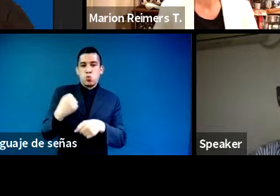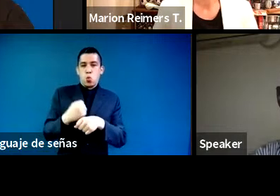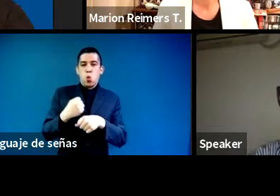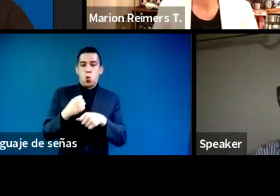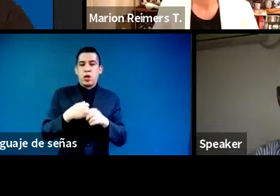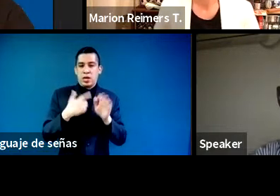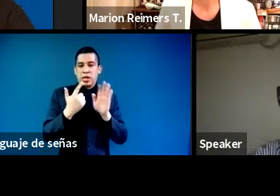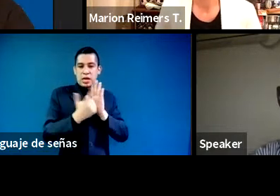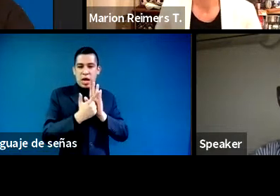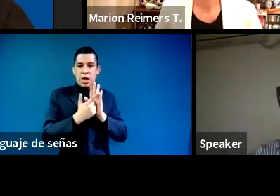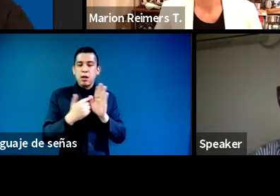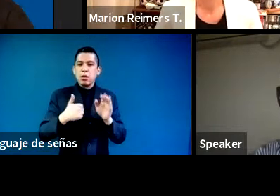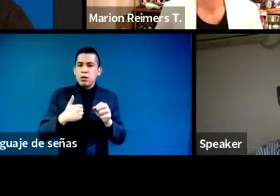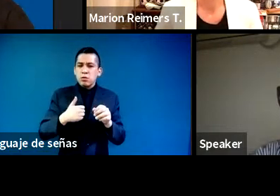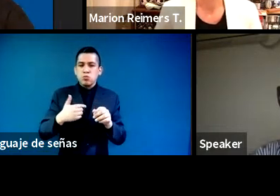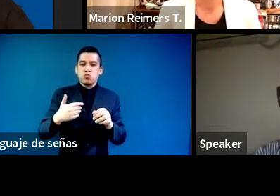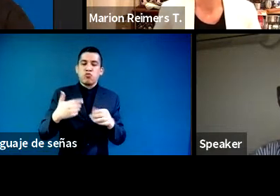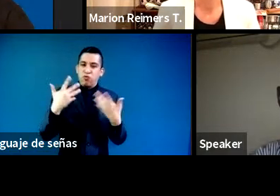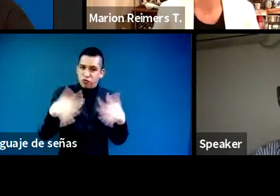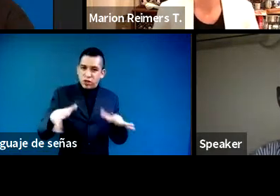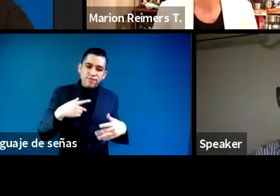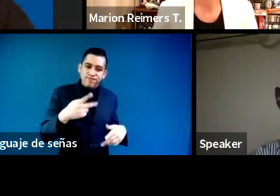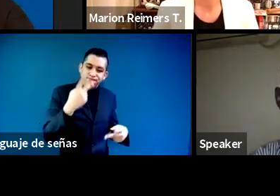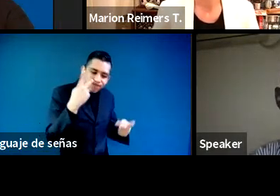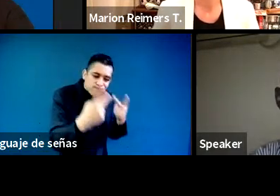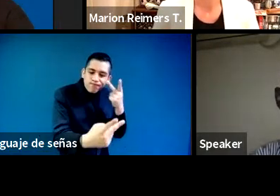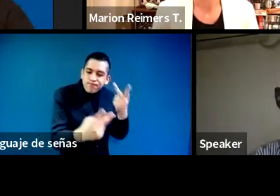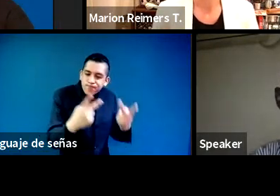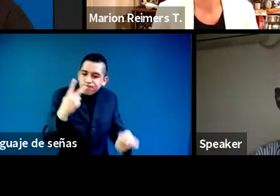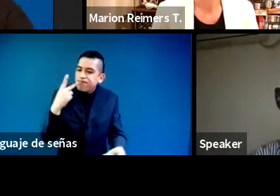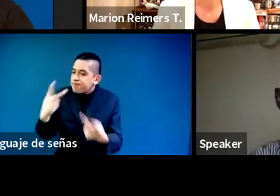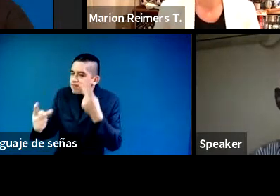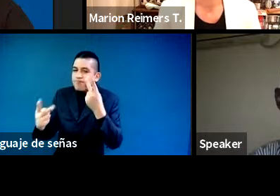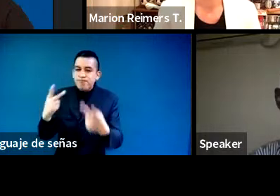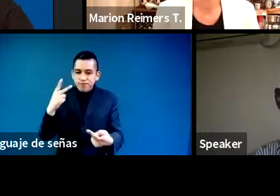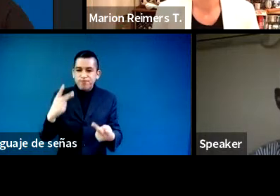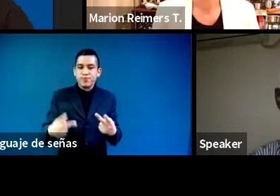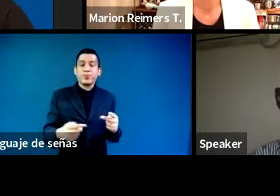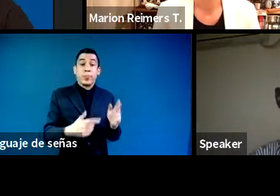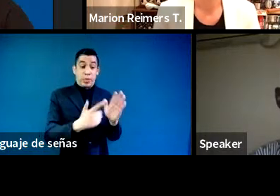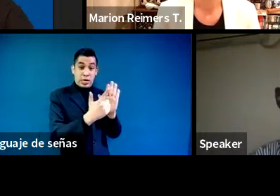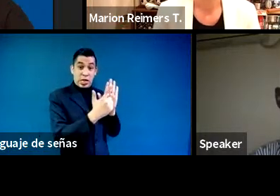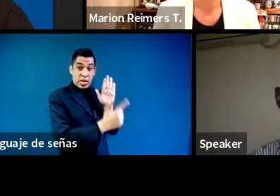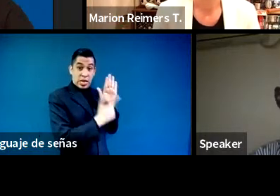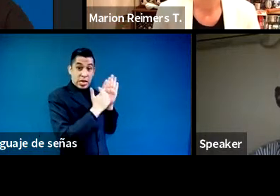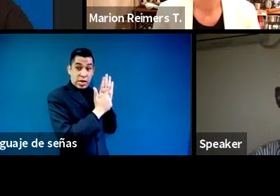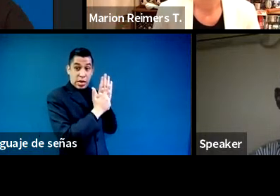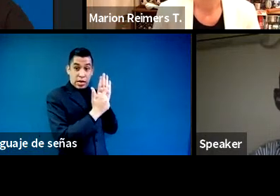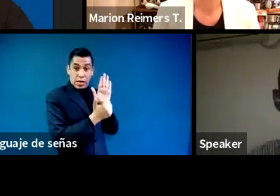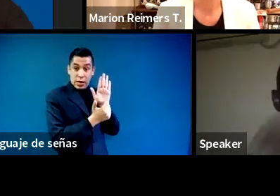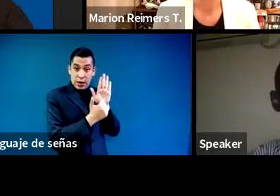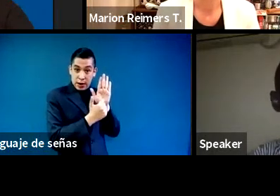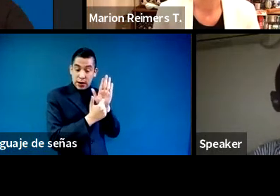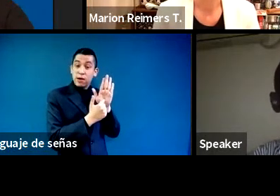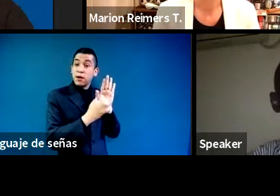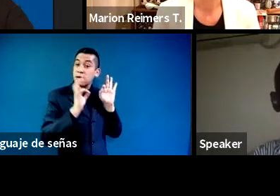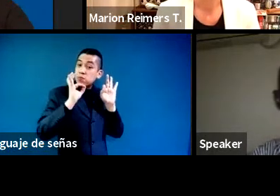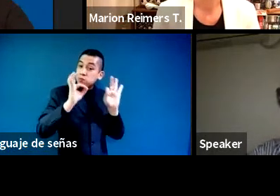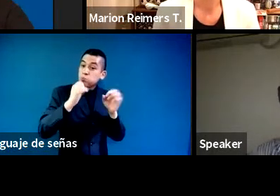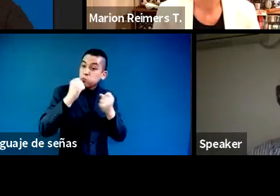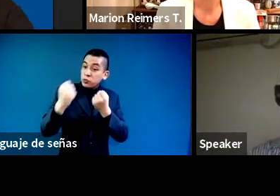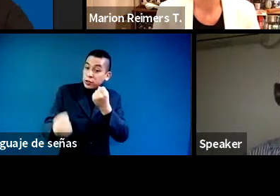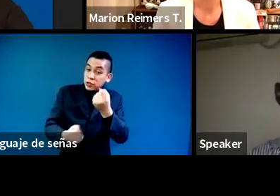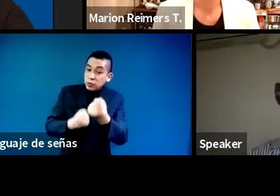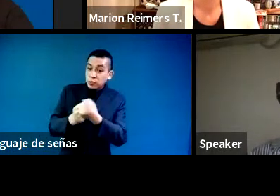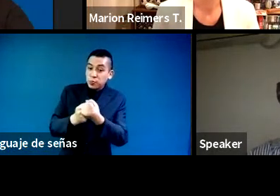laws that we have in Ghana that protects the rights to speech, which is freedom of expression. It is